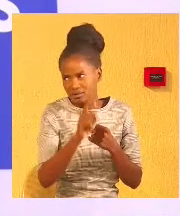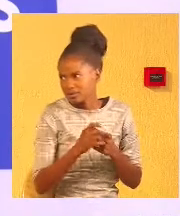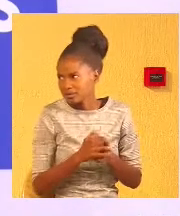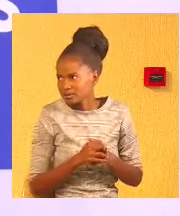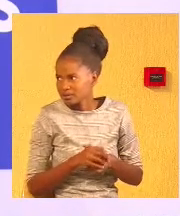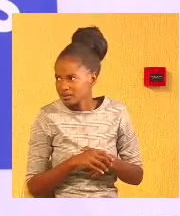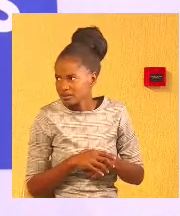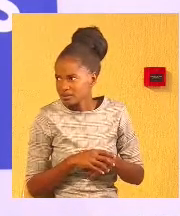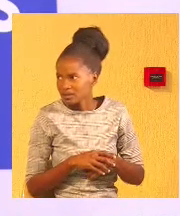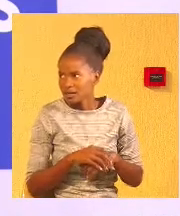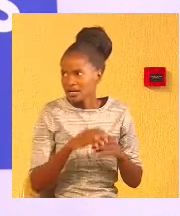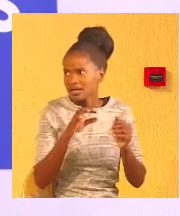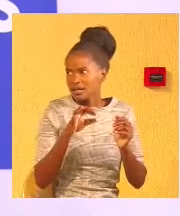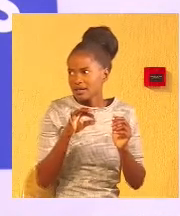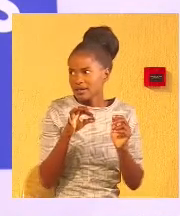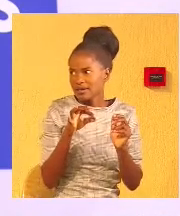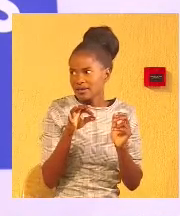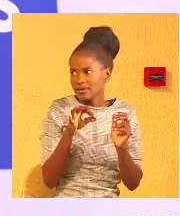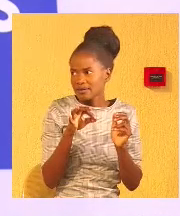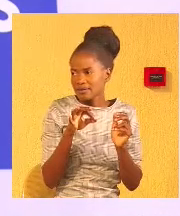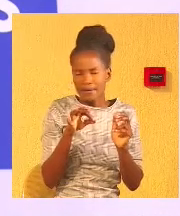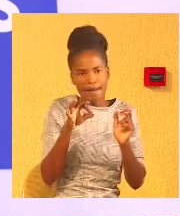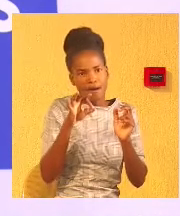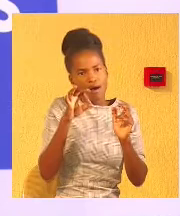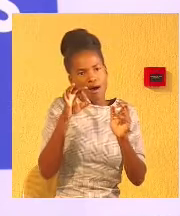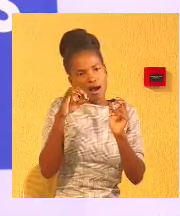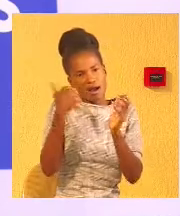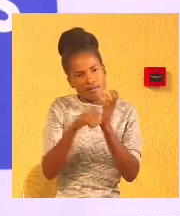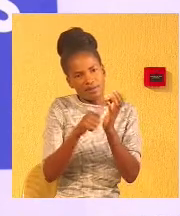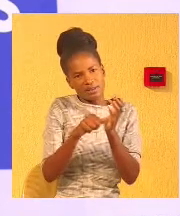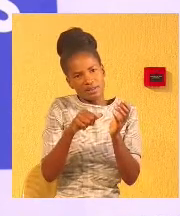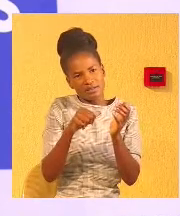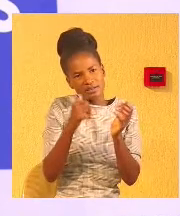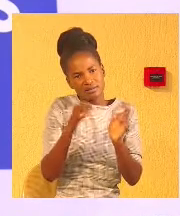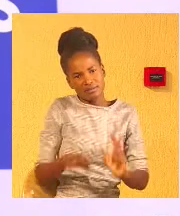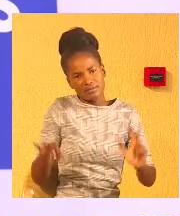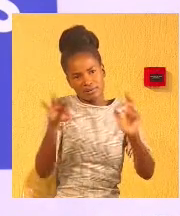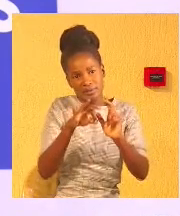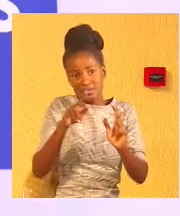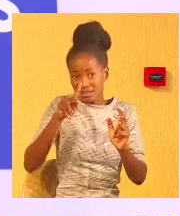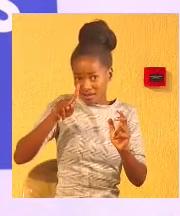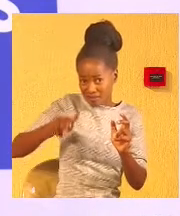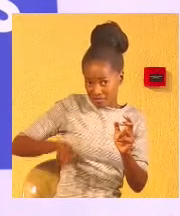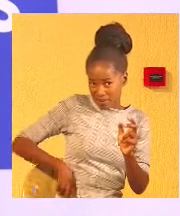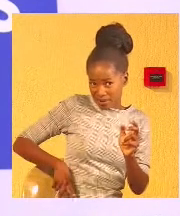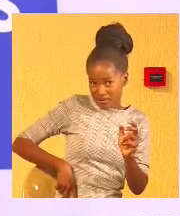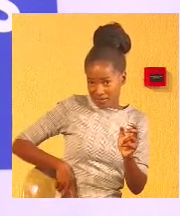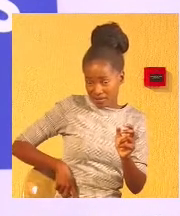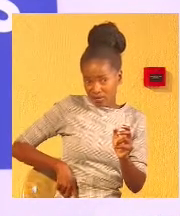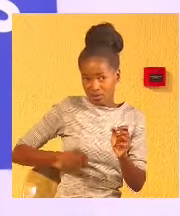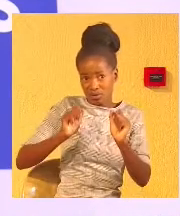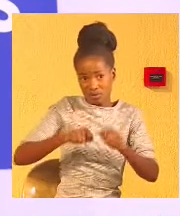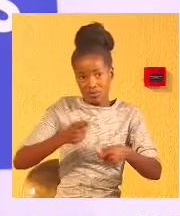on the farmers in the northern part of the country where the red line is, how would they also benefit in terms of access to the